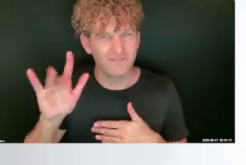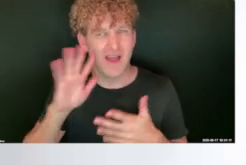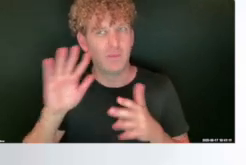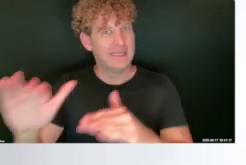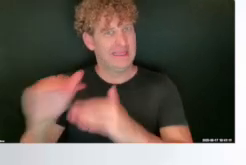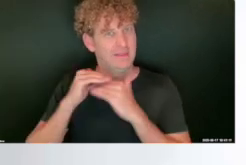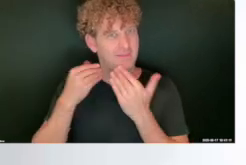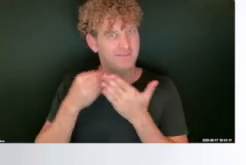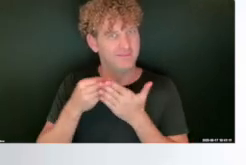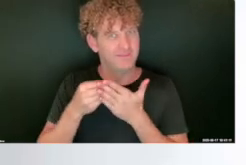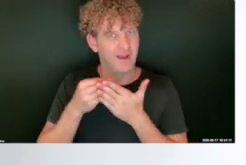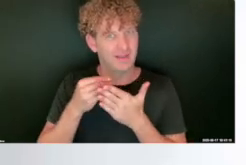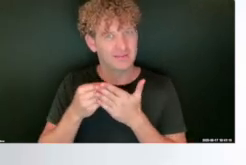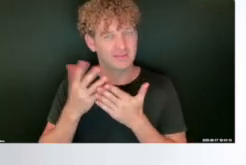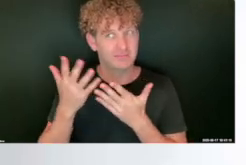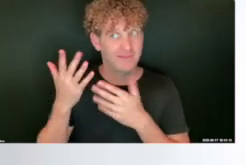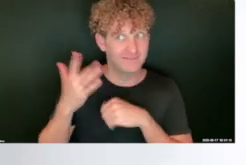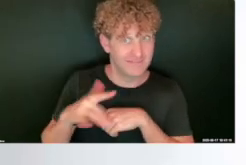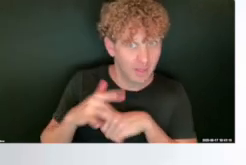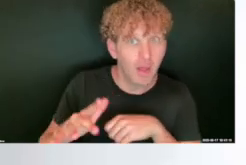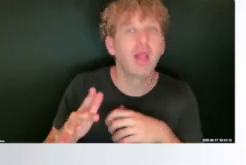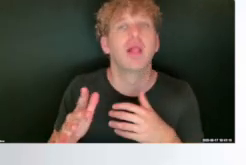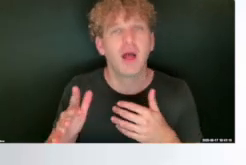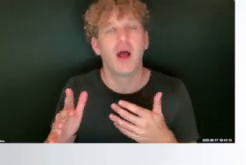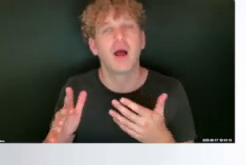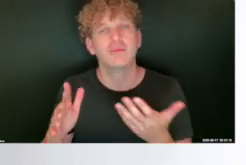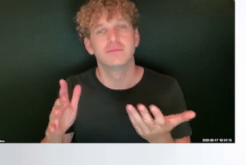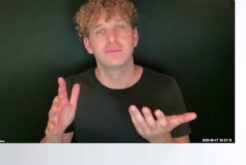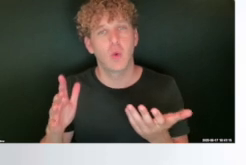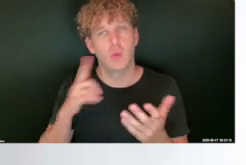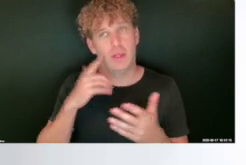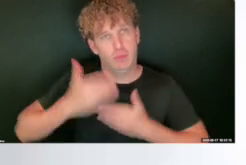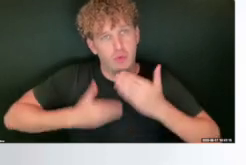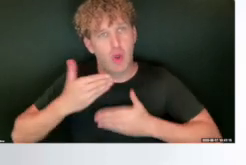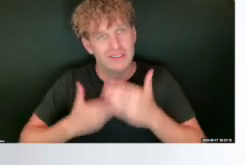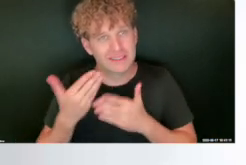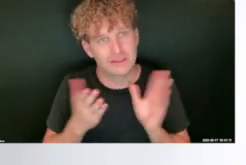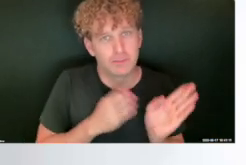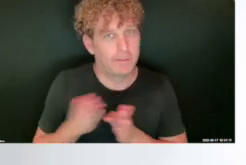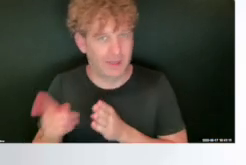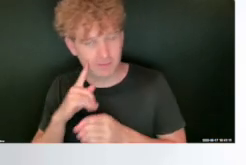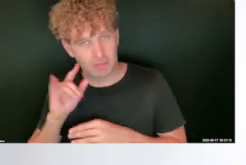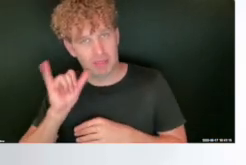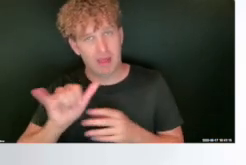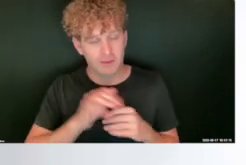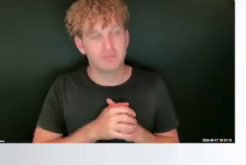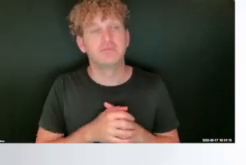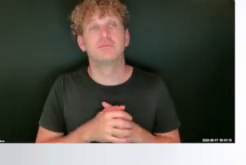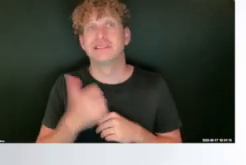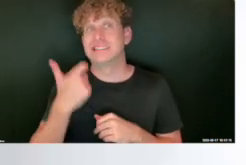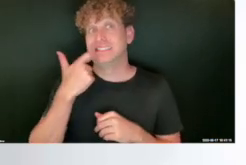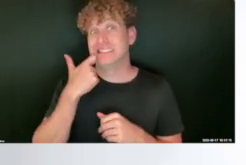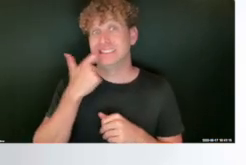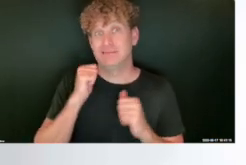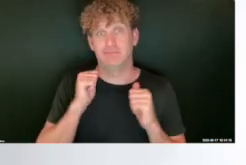We recently took them out, so in light of what's going on, we needed to reintroduce them. In addition, we proposed a streamlined voucher system,